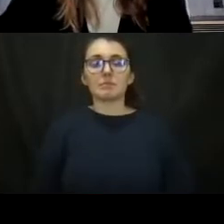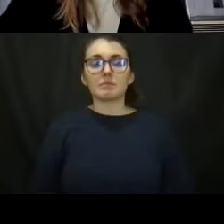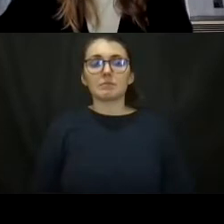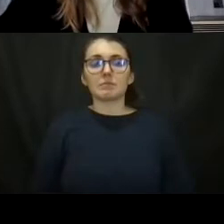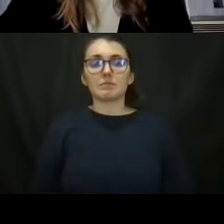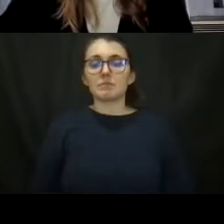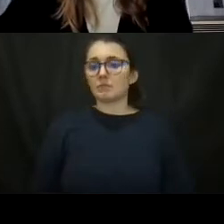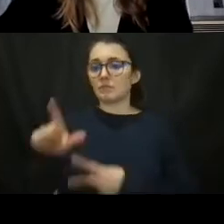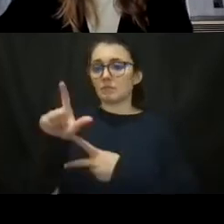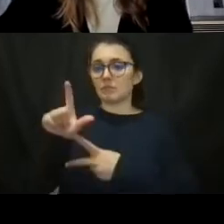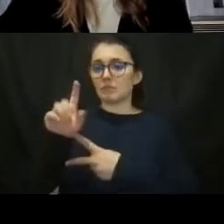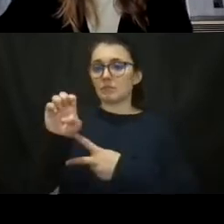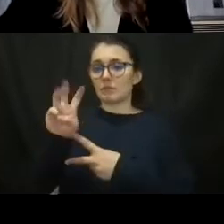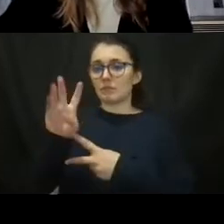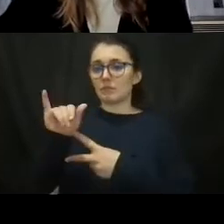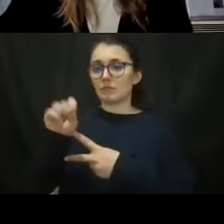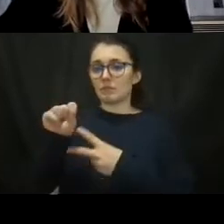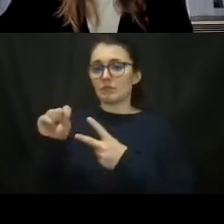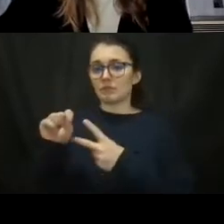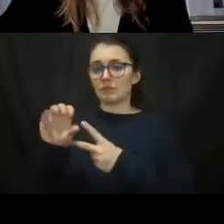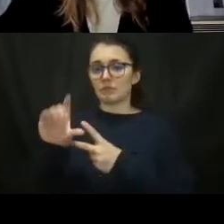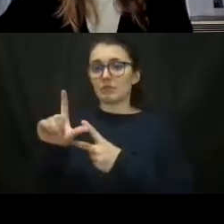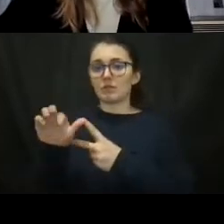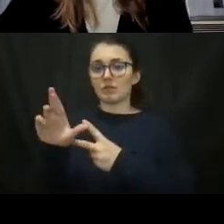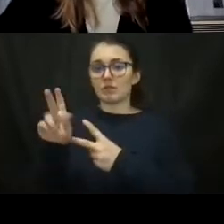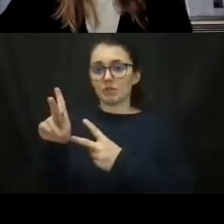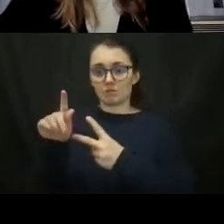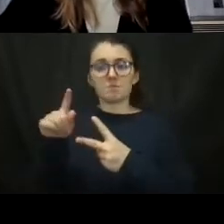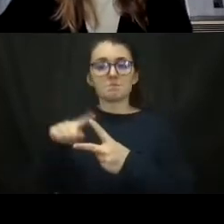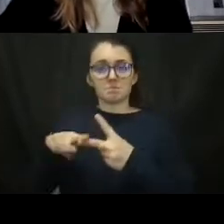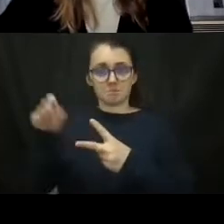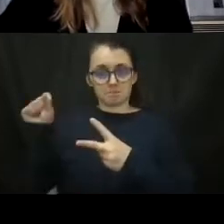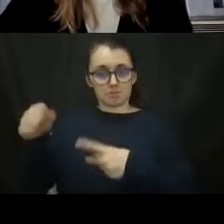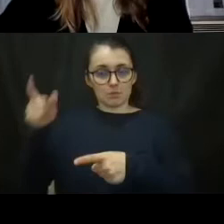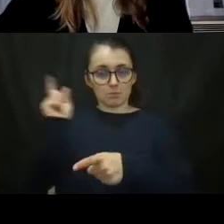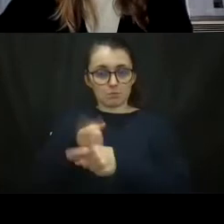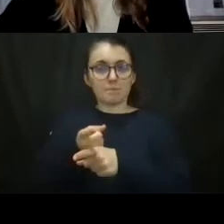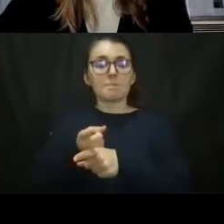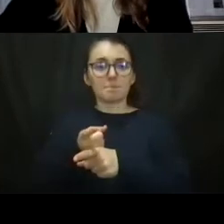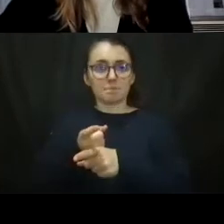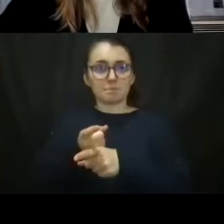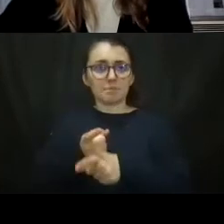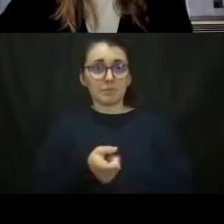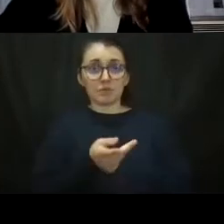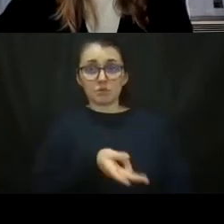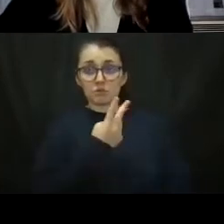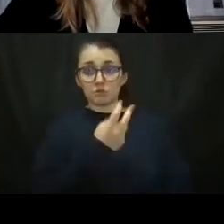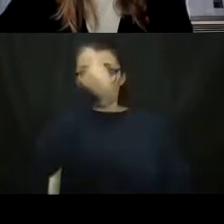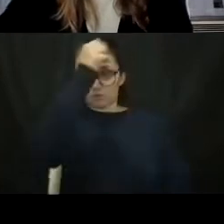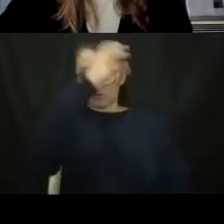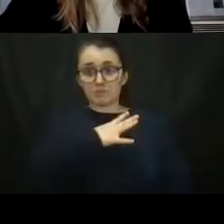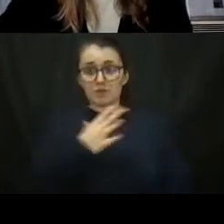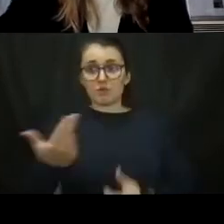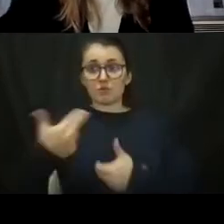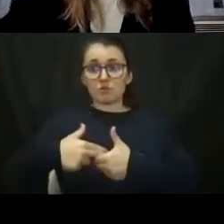Lewis and Clark. Lewis and Clark. Absolutely. Now, these 2 gentlemen were also joined by